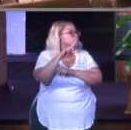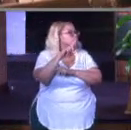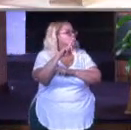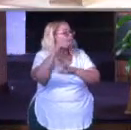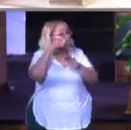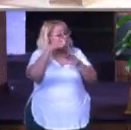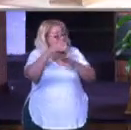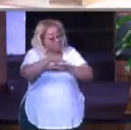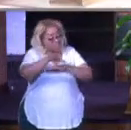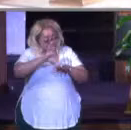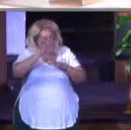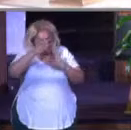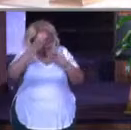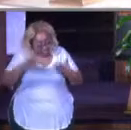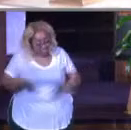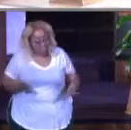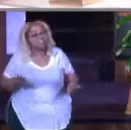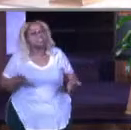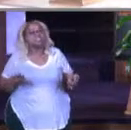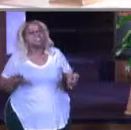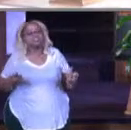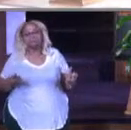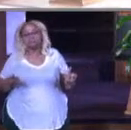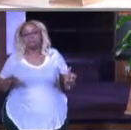And God, even after this benediction is over,